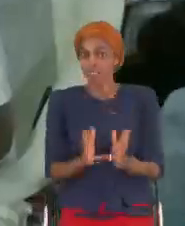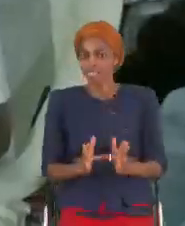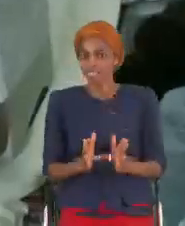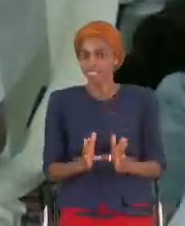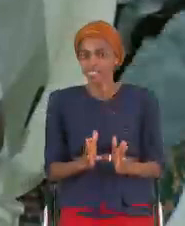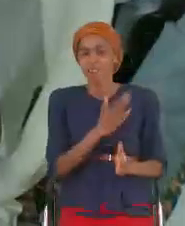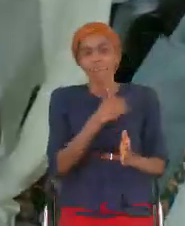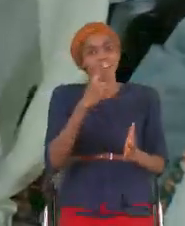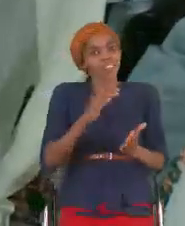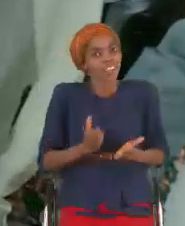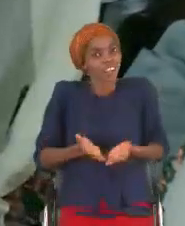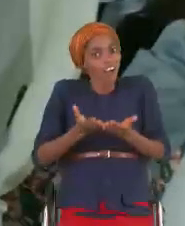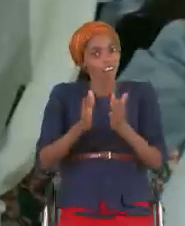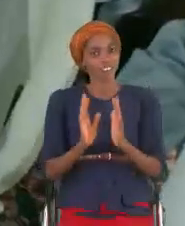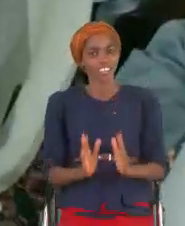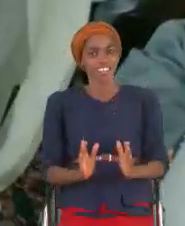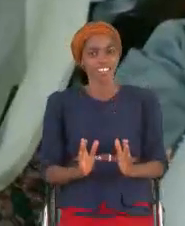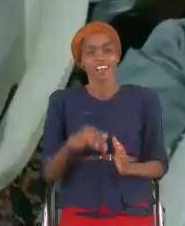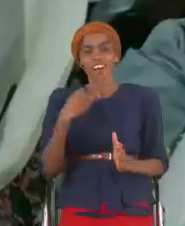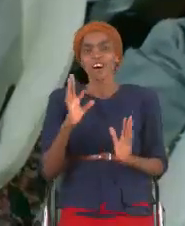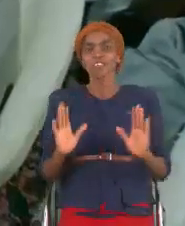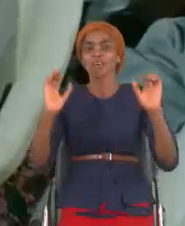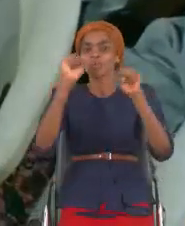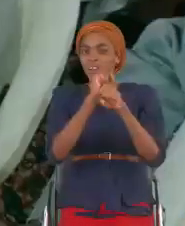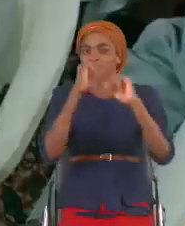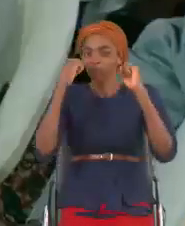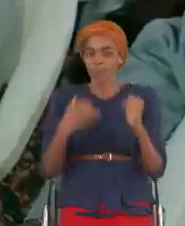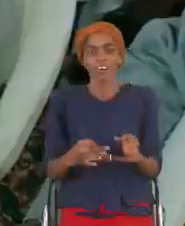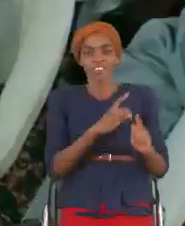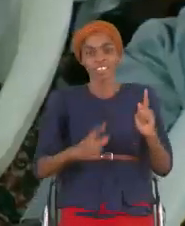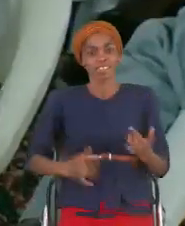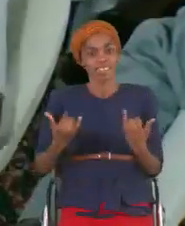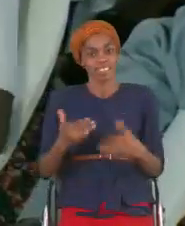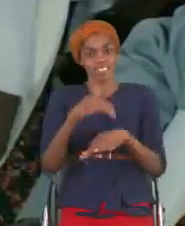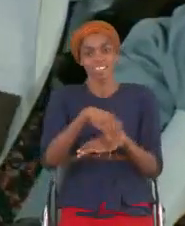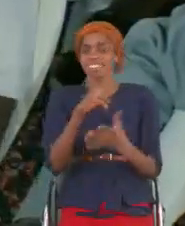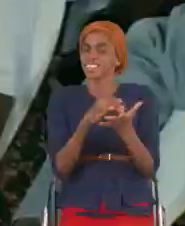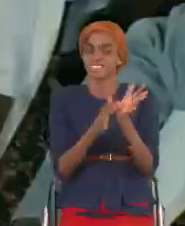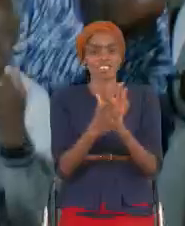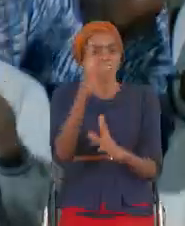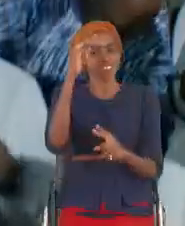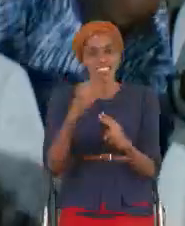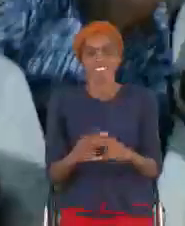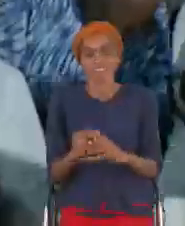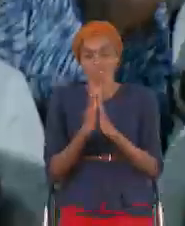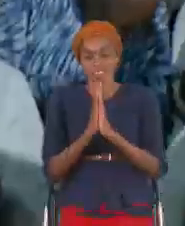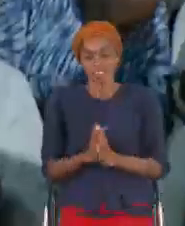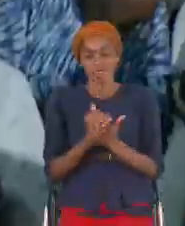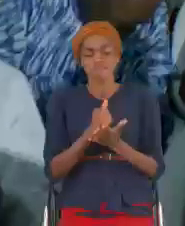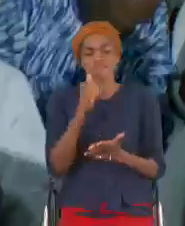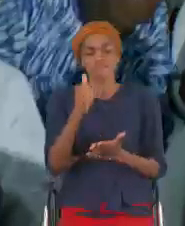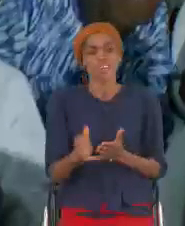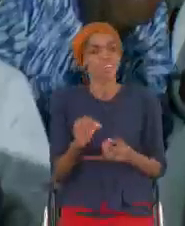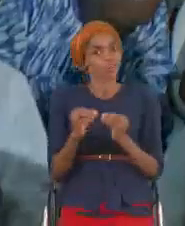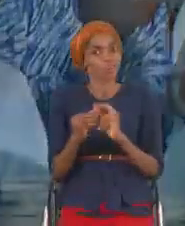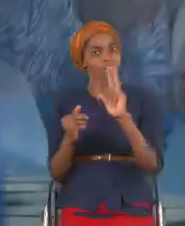the carrier of the miracle power of the Lord tonight in Jesus' name. Number three